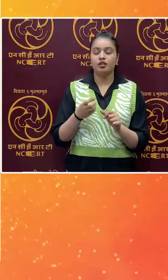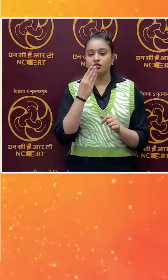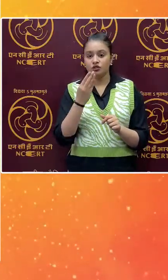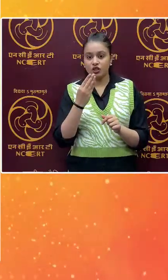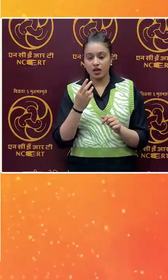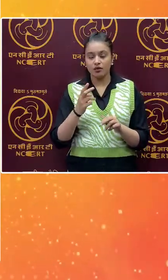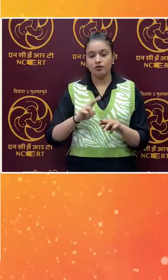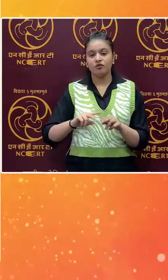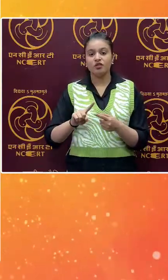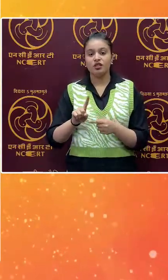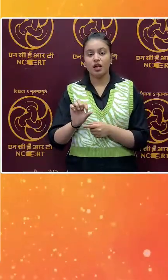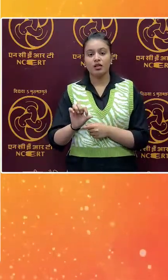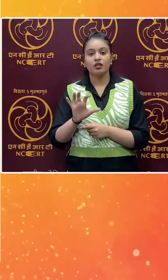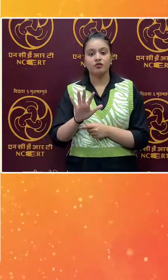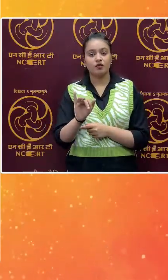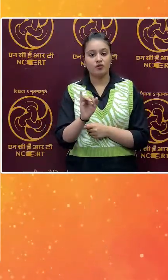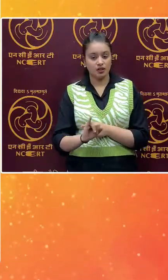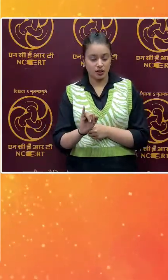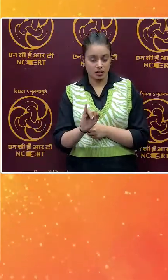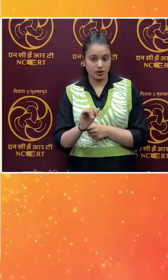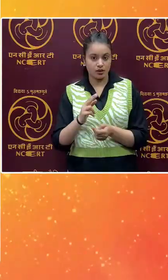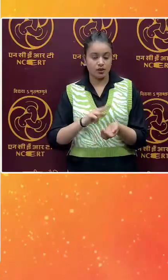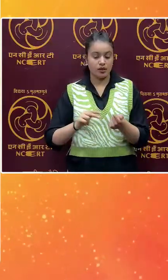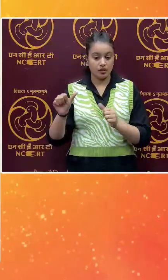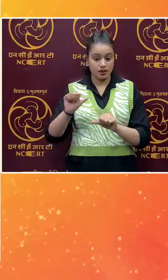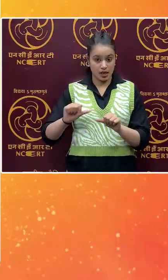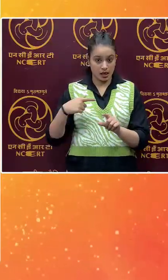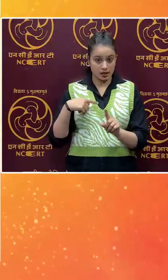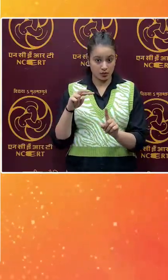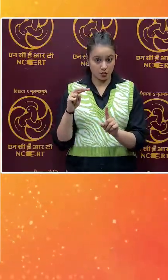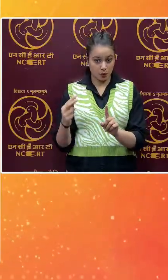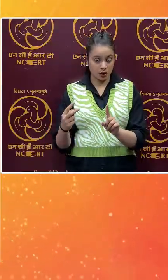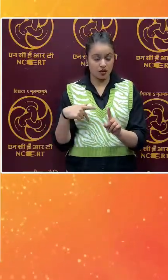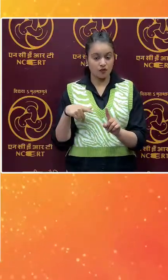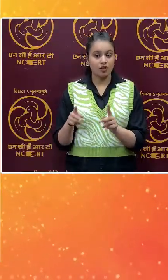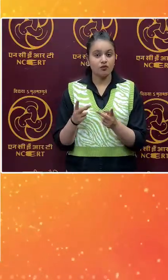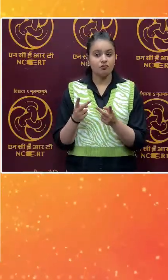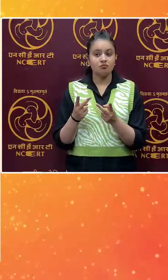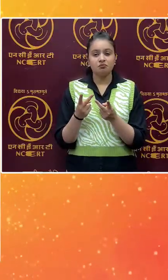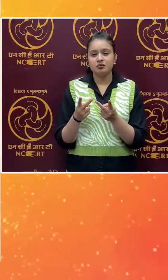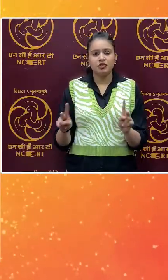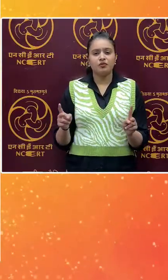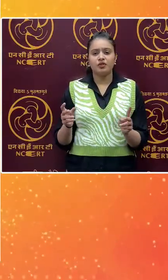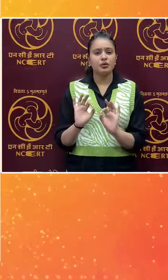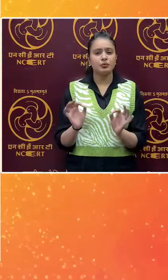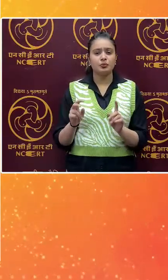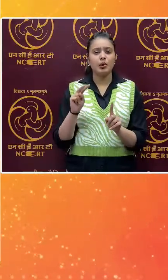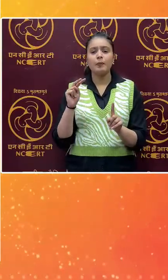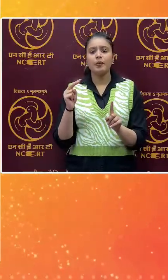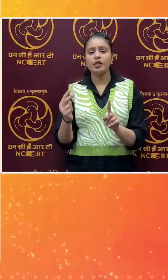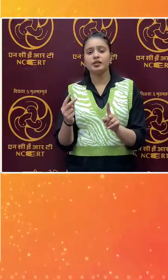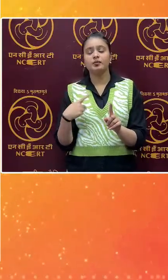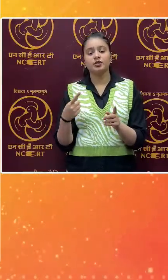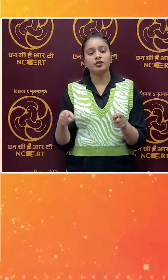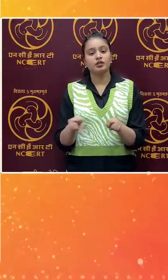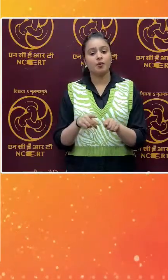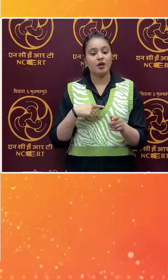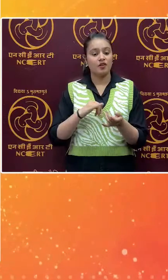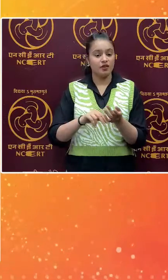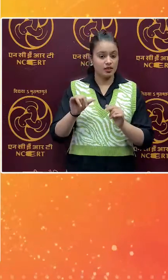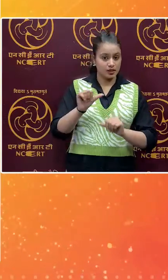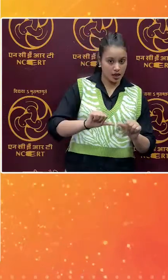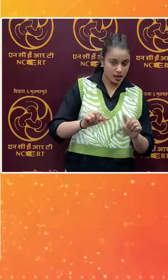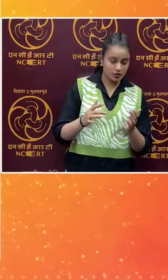1956. So from the scientist side, there is no difference in perception how the science and technology